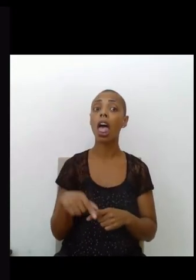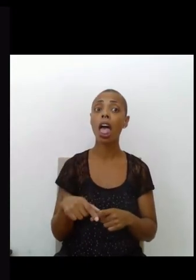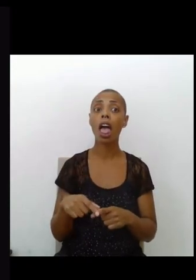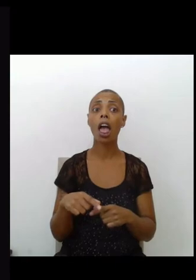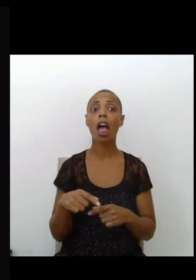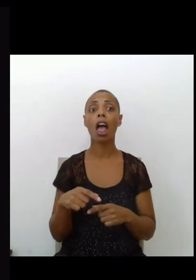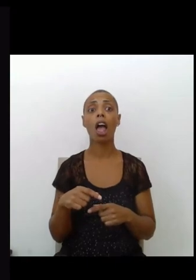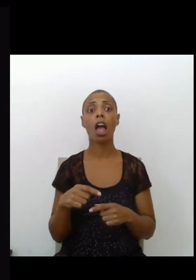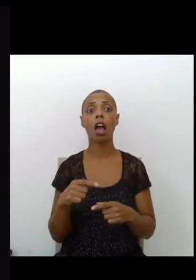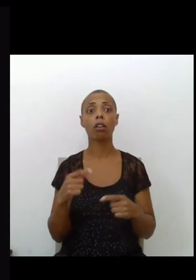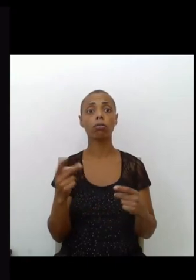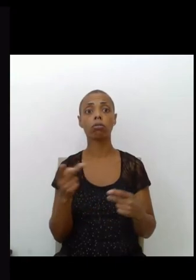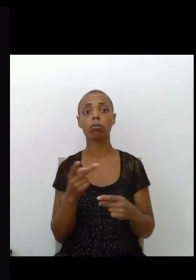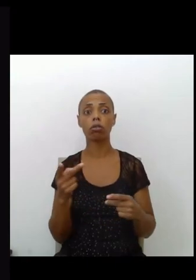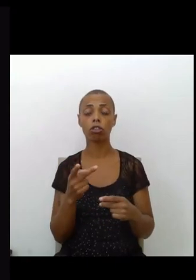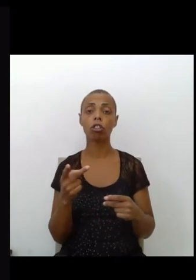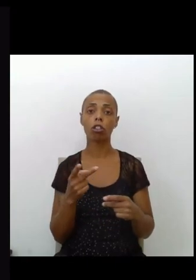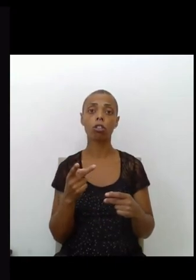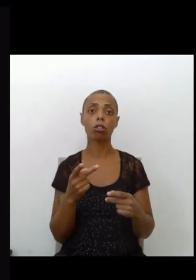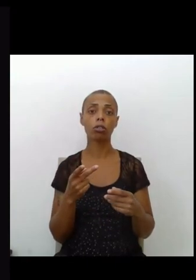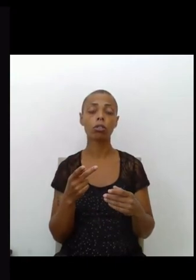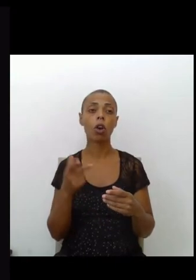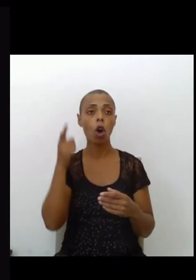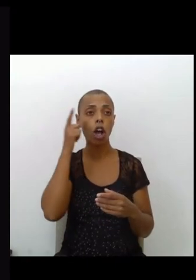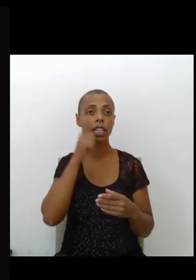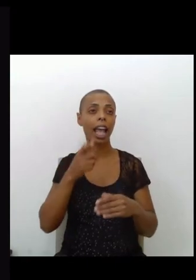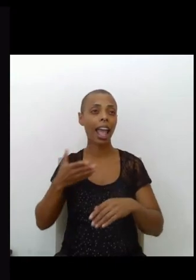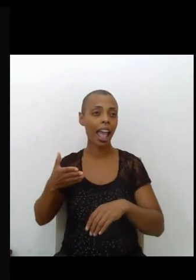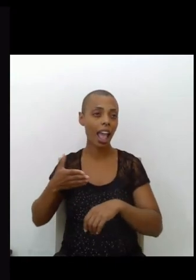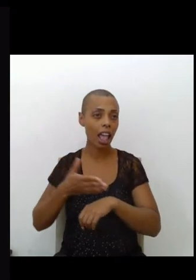those titles foreign